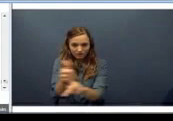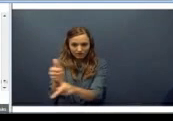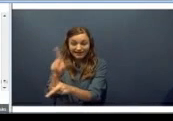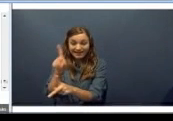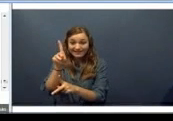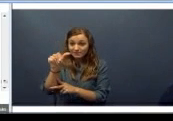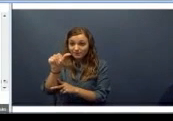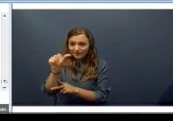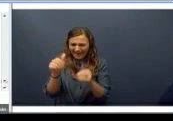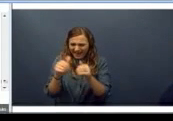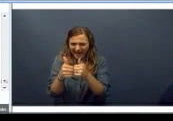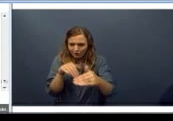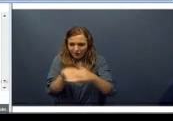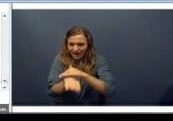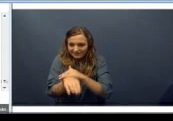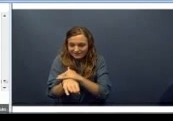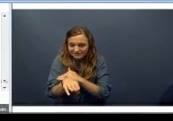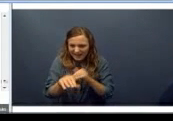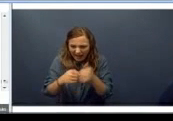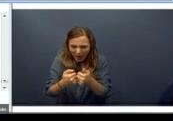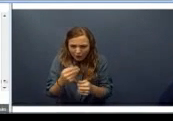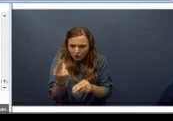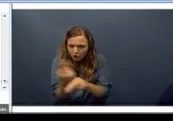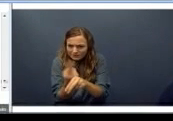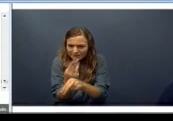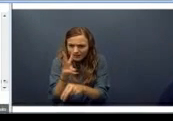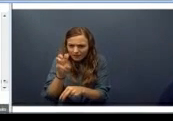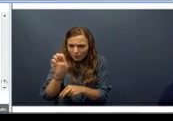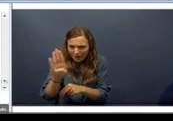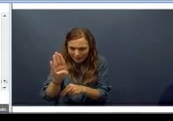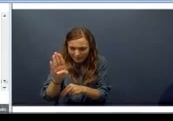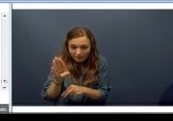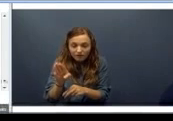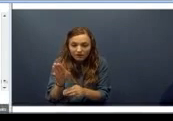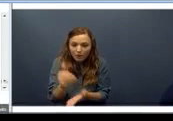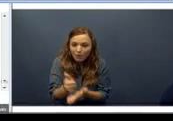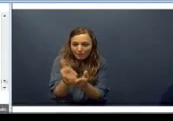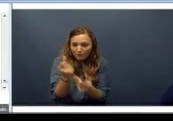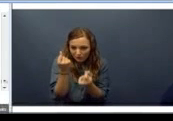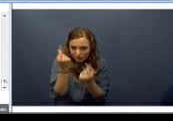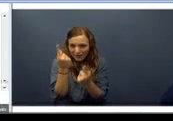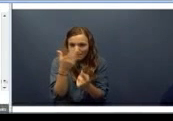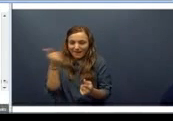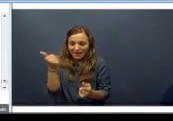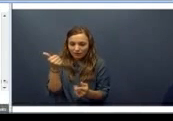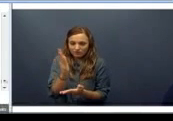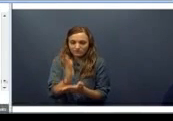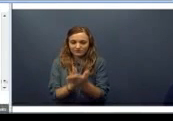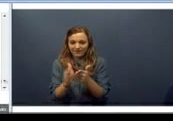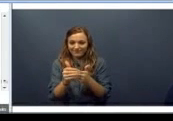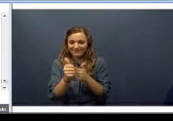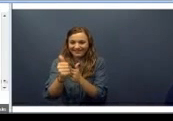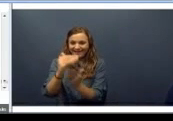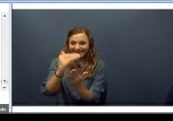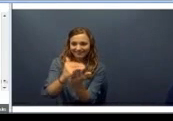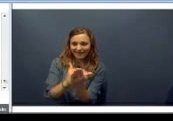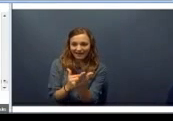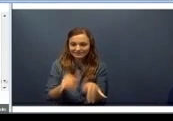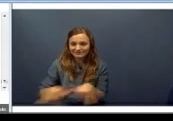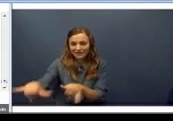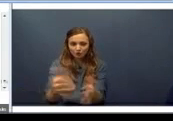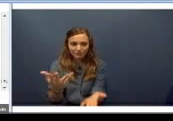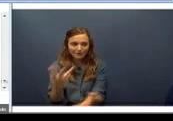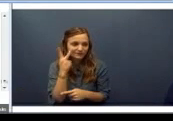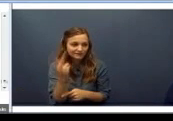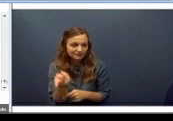understand how people with disabilities are actually accessing the web. That gives you both a better understanding of some